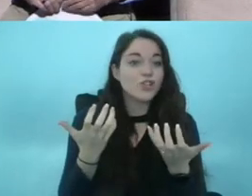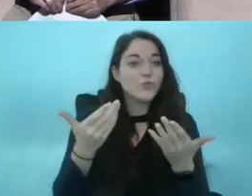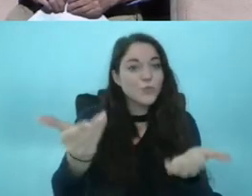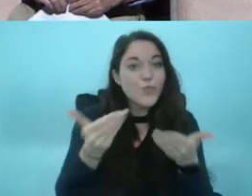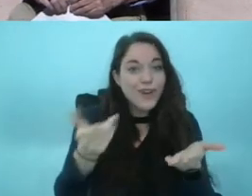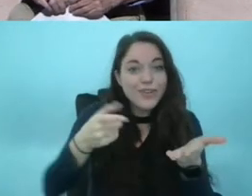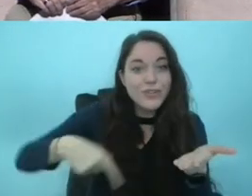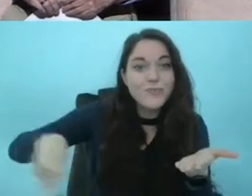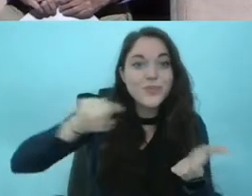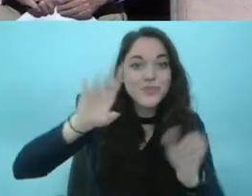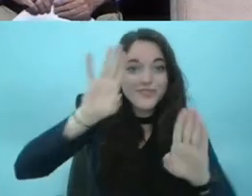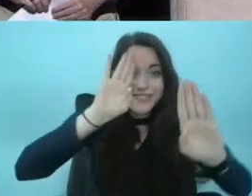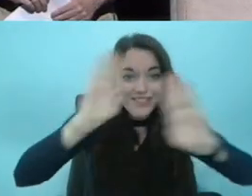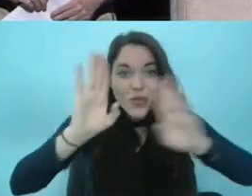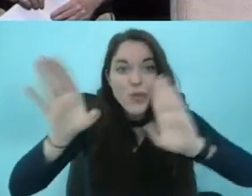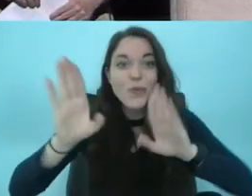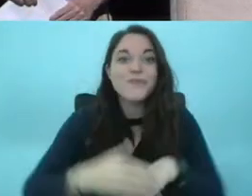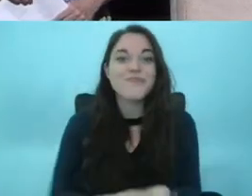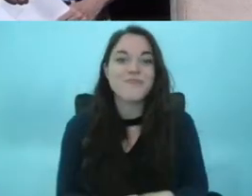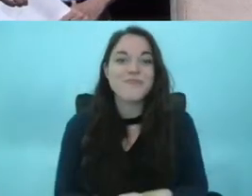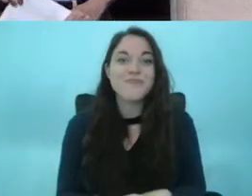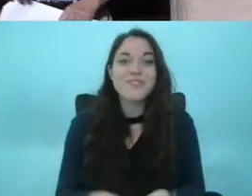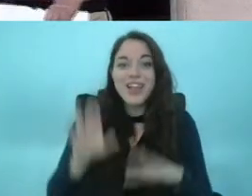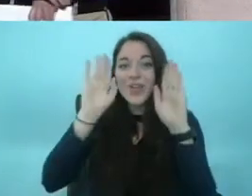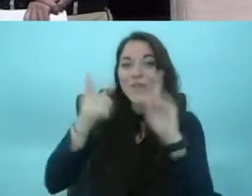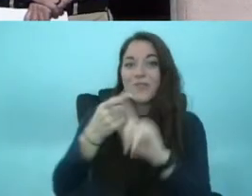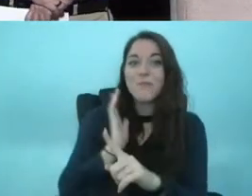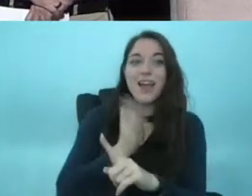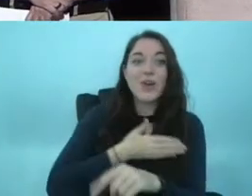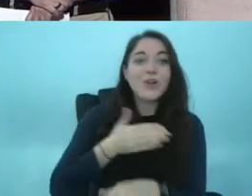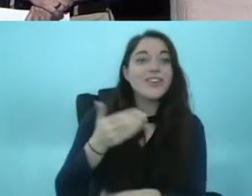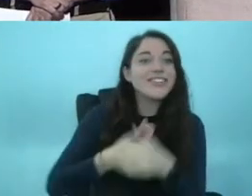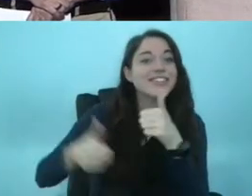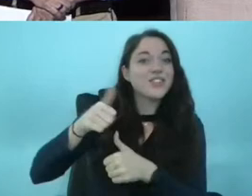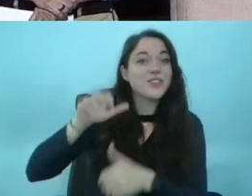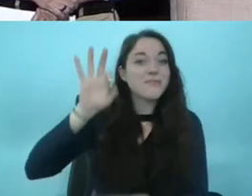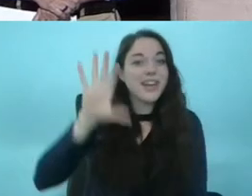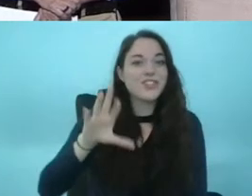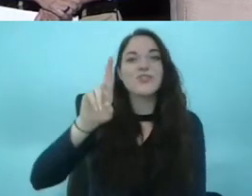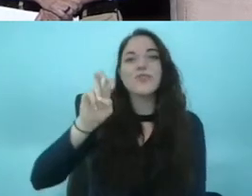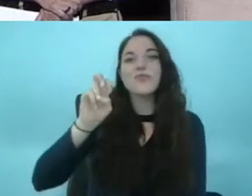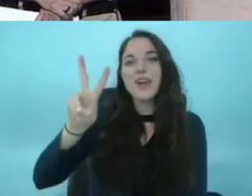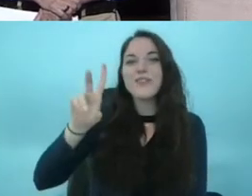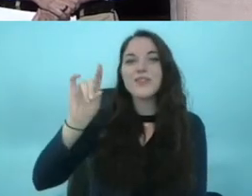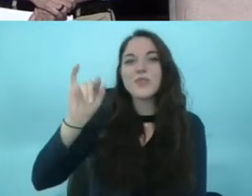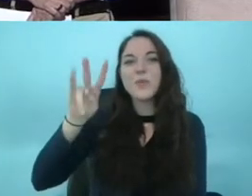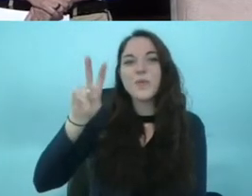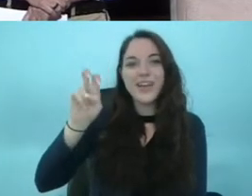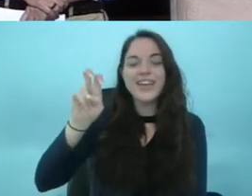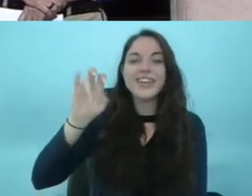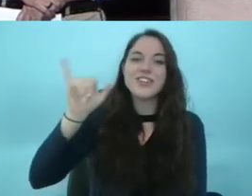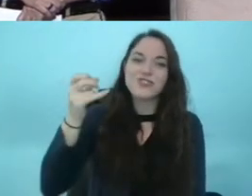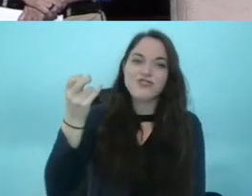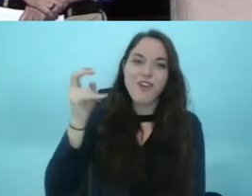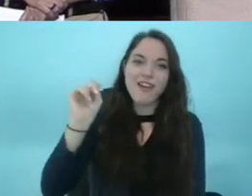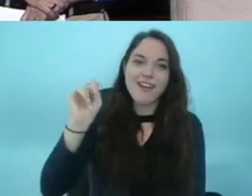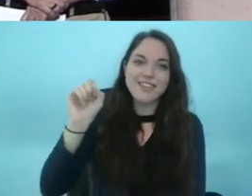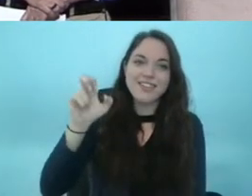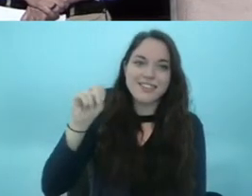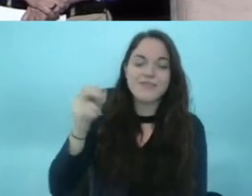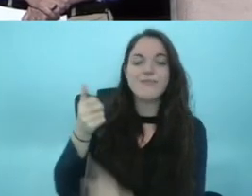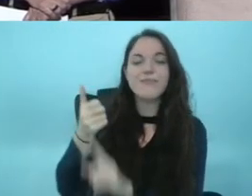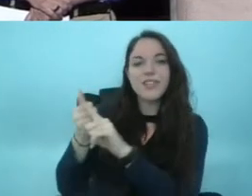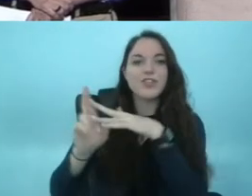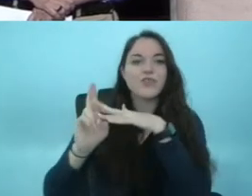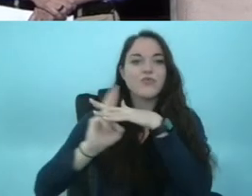and greetings. Greetings from our senior pastor, Reverend Dwayne Johnson. He's on retreat this week, and so we wish him not only